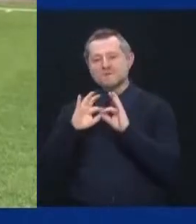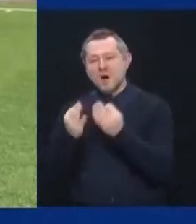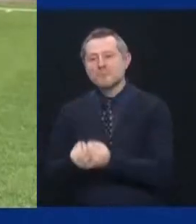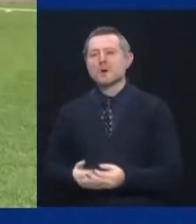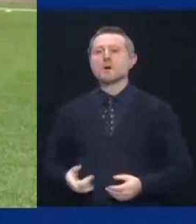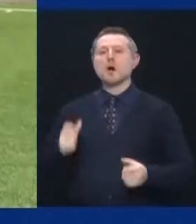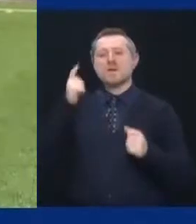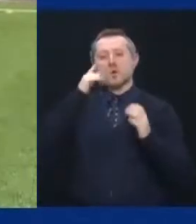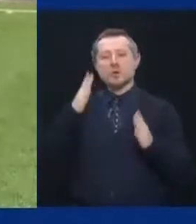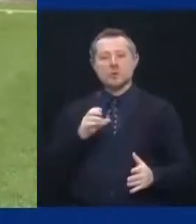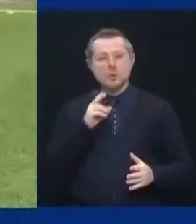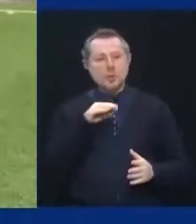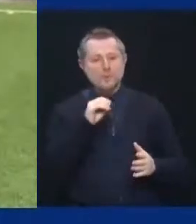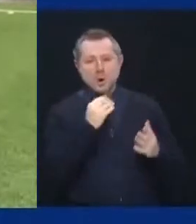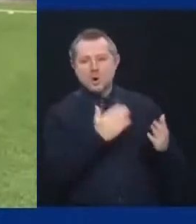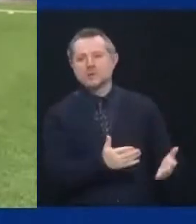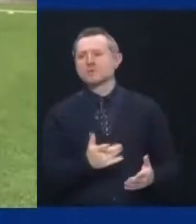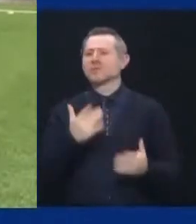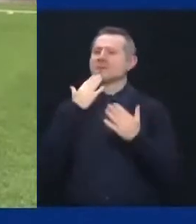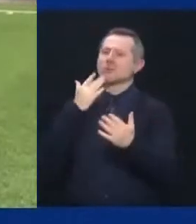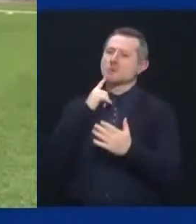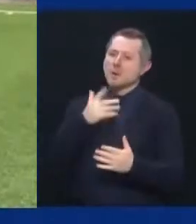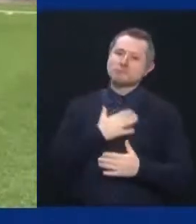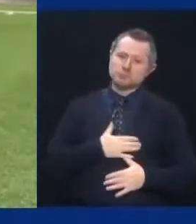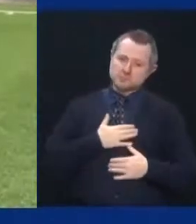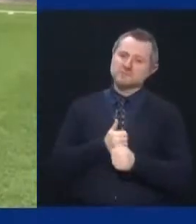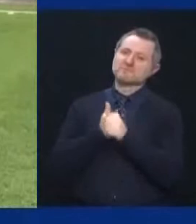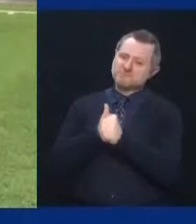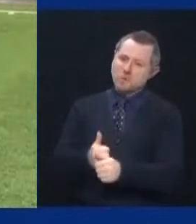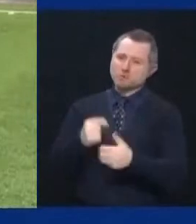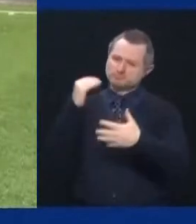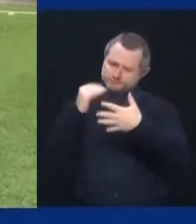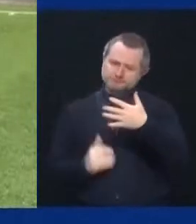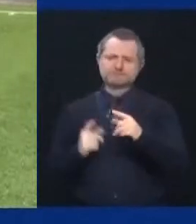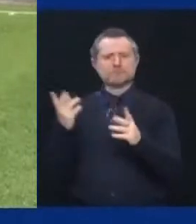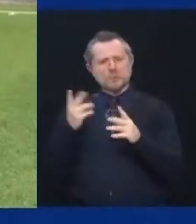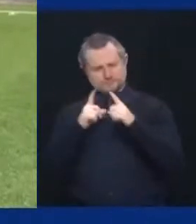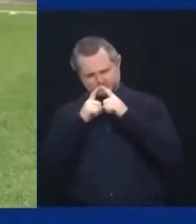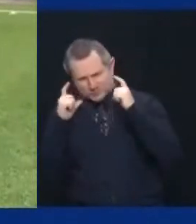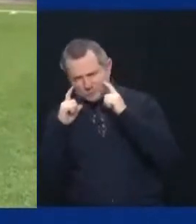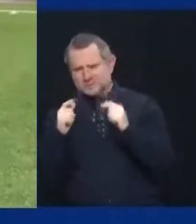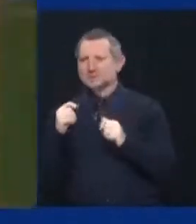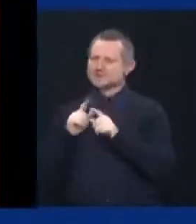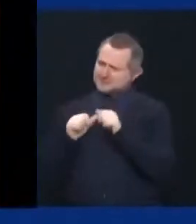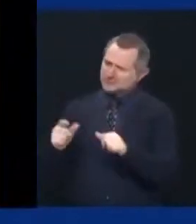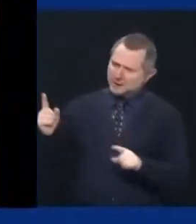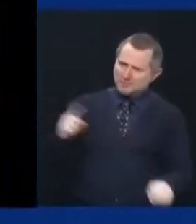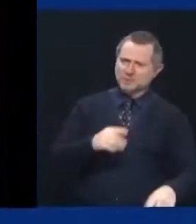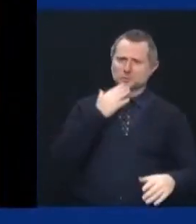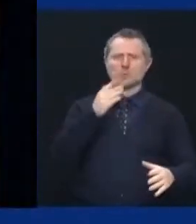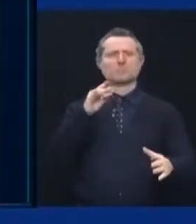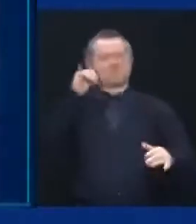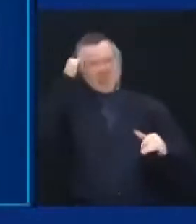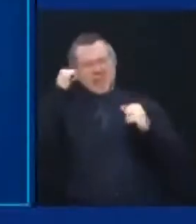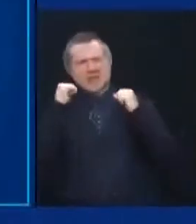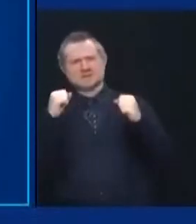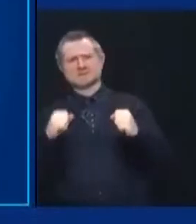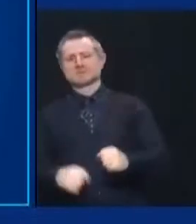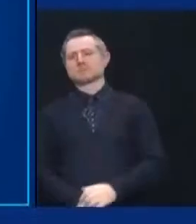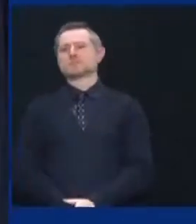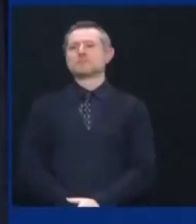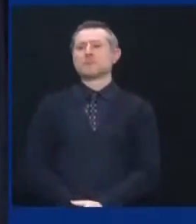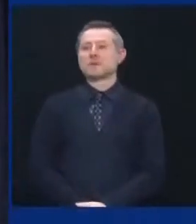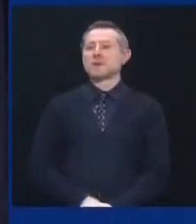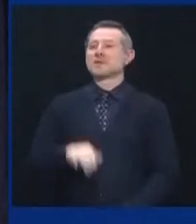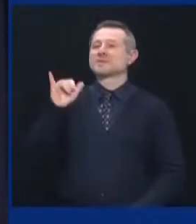so much. Just please follow guidelines, wear your mask in the stands so we can have you guys for the rest of the way. Go Bills. Great. Josh Allen,